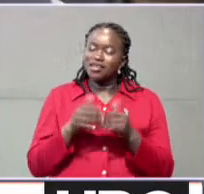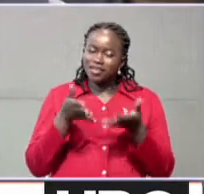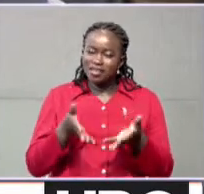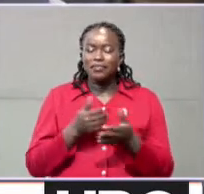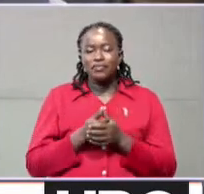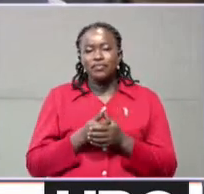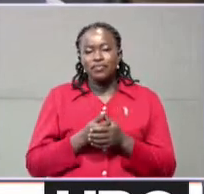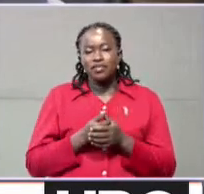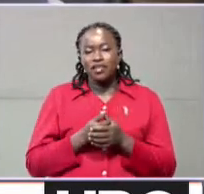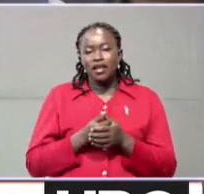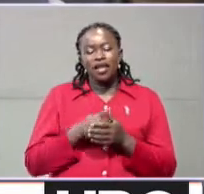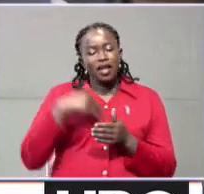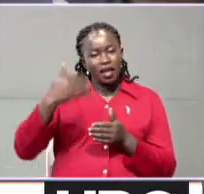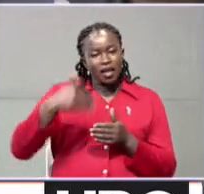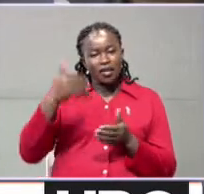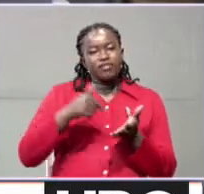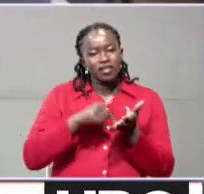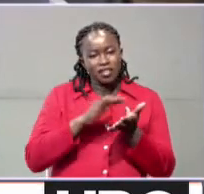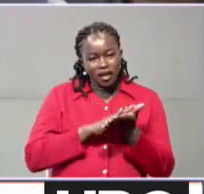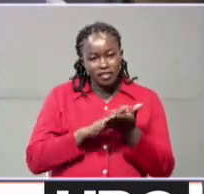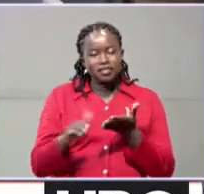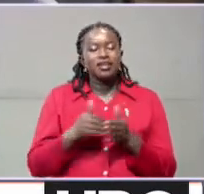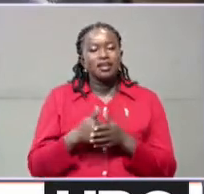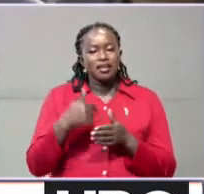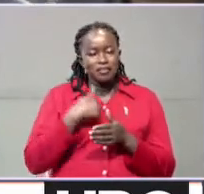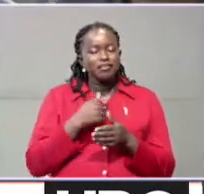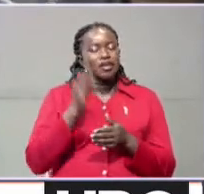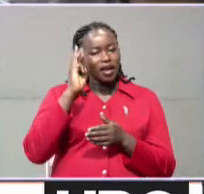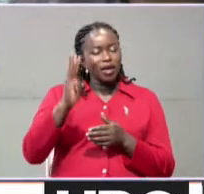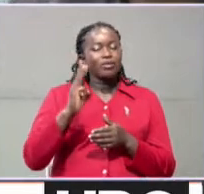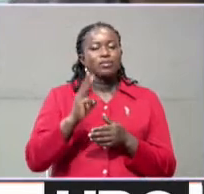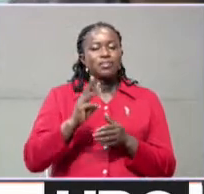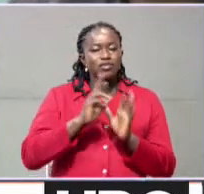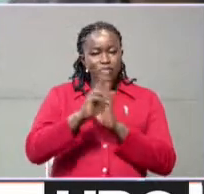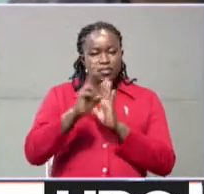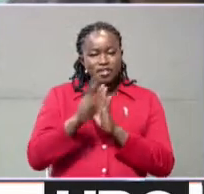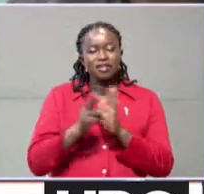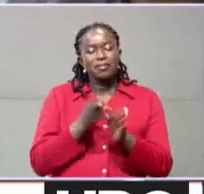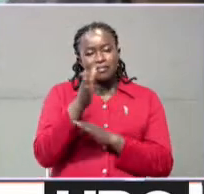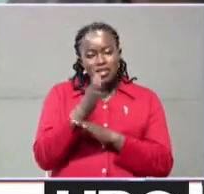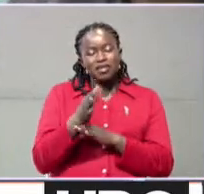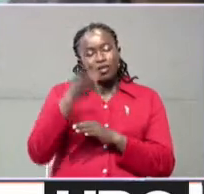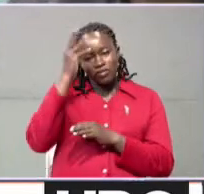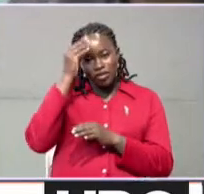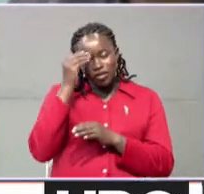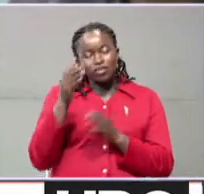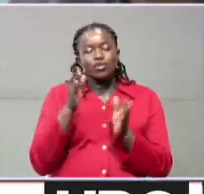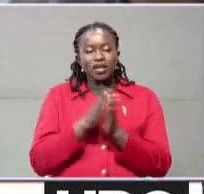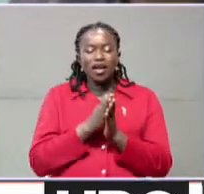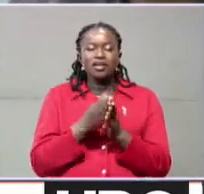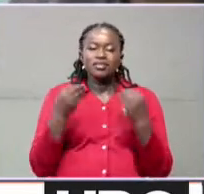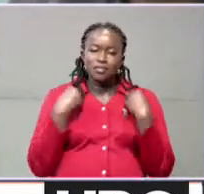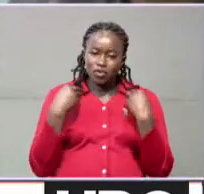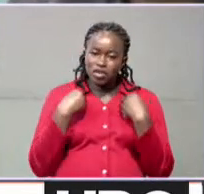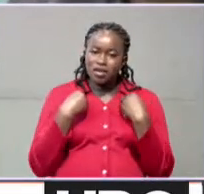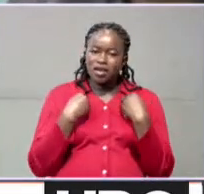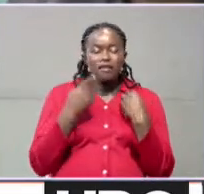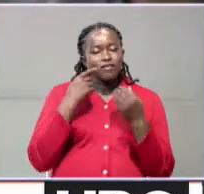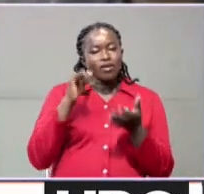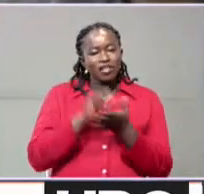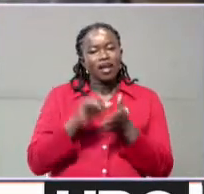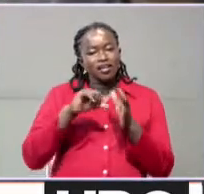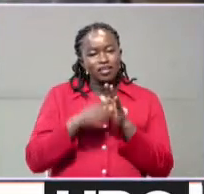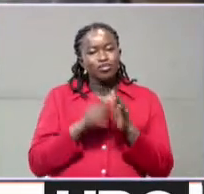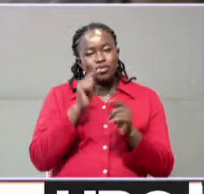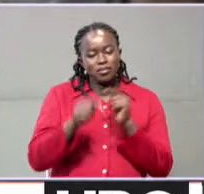as of every thursday i am the one who will be representing the ministry of education and sports and for that matter for the specific issue which has